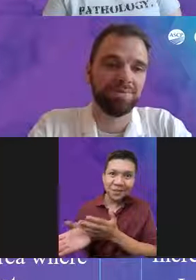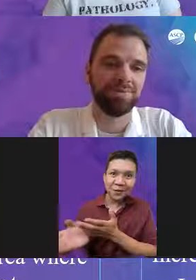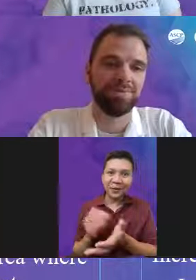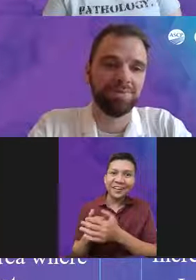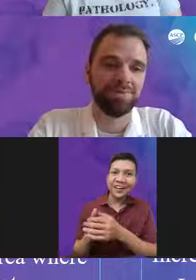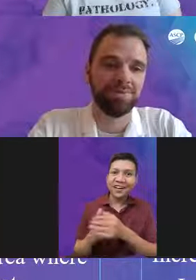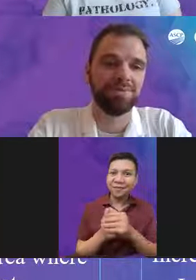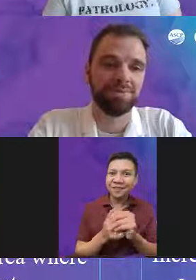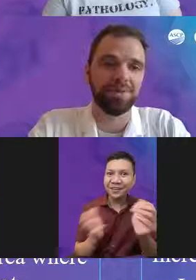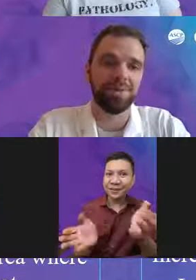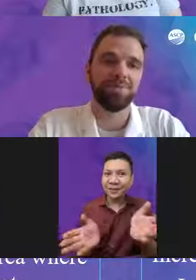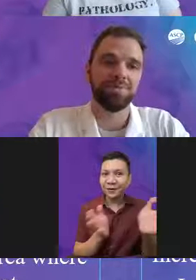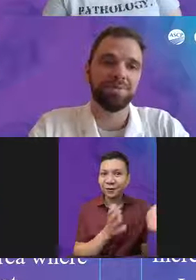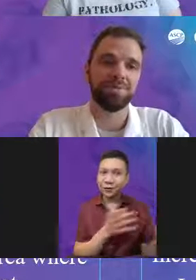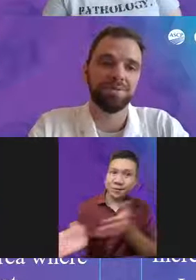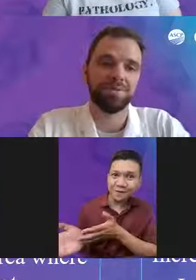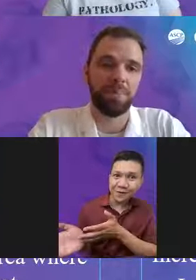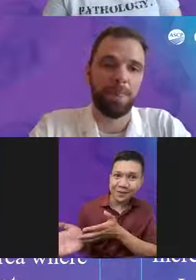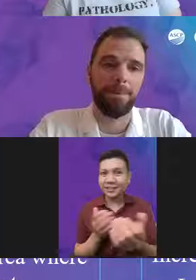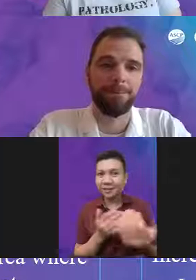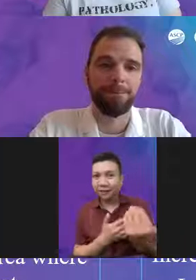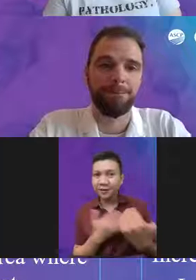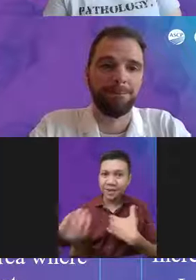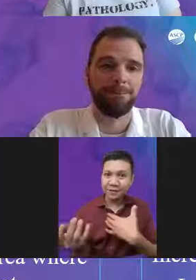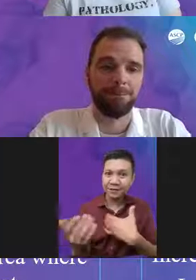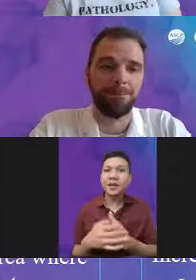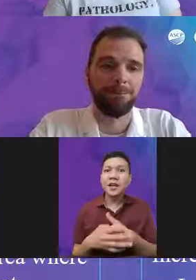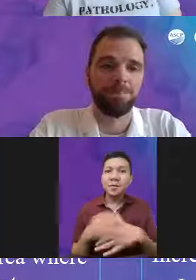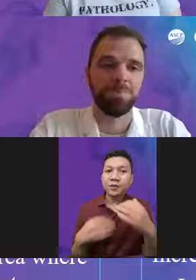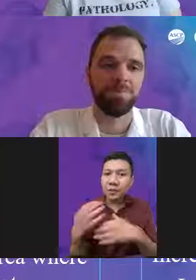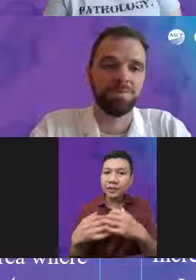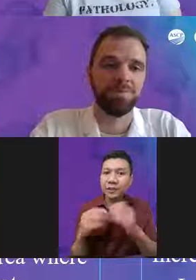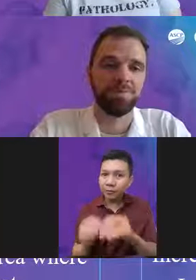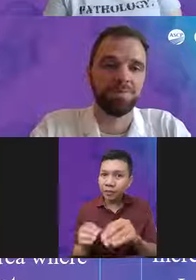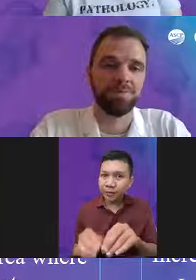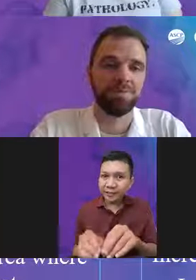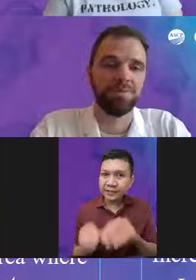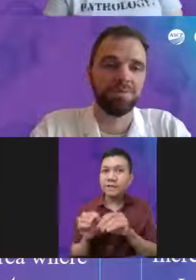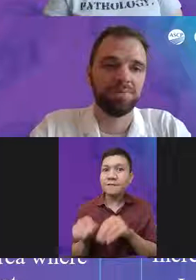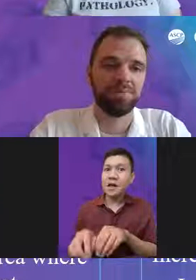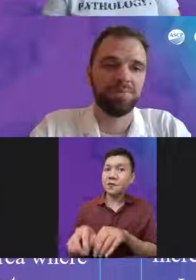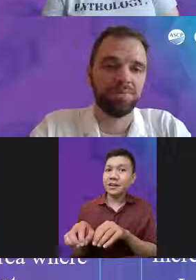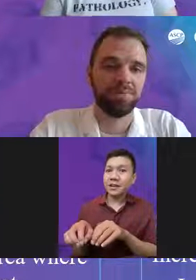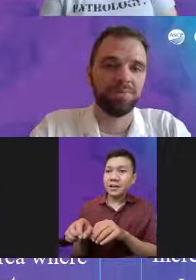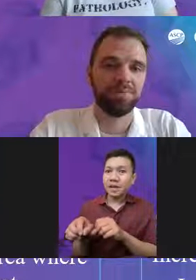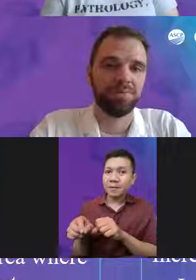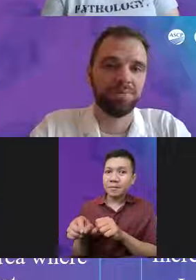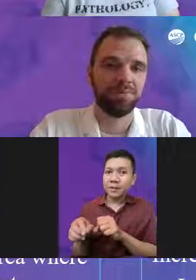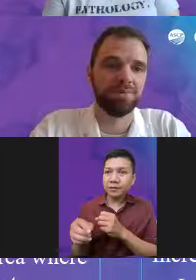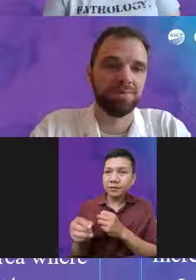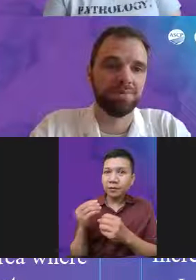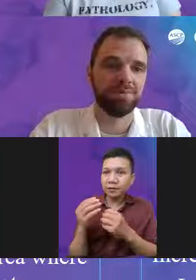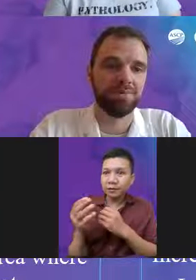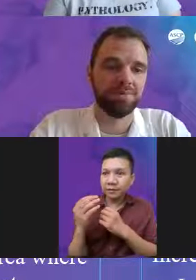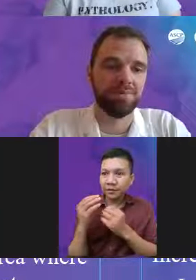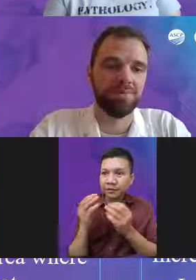it? Or, you know, or who's paying for it? Is it covered? Not covered. But knowing the appropriate test and following, you